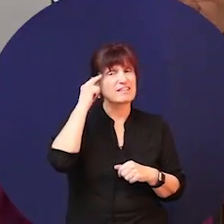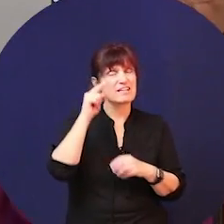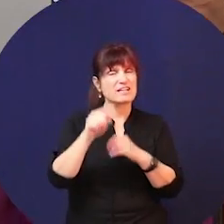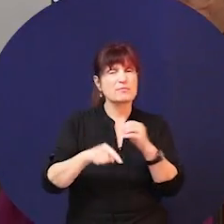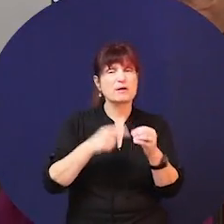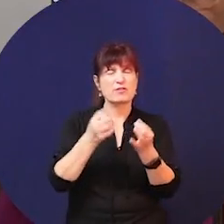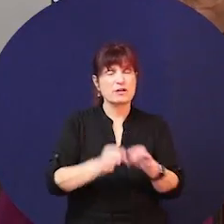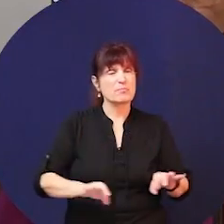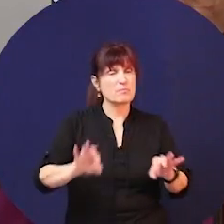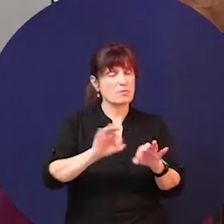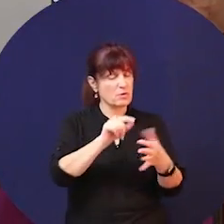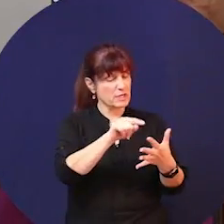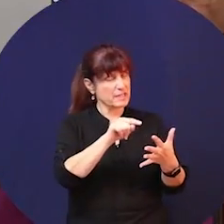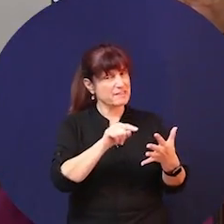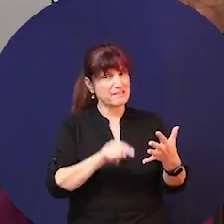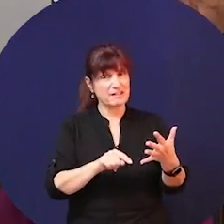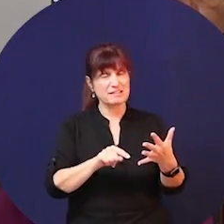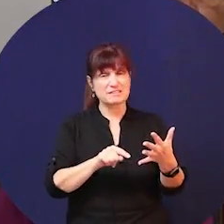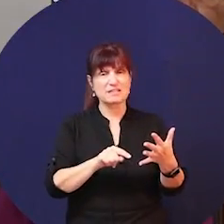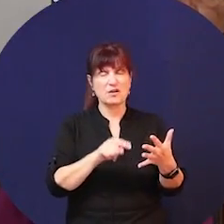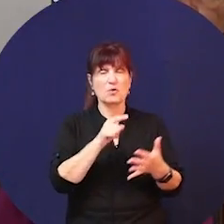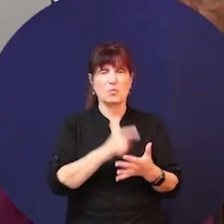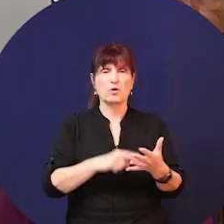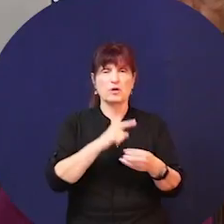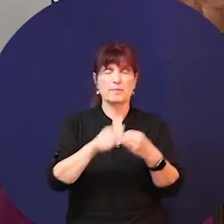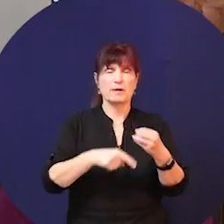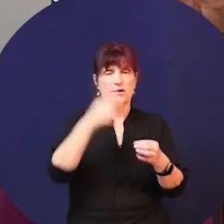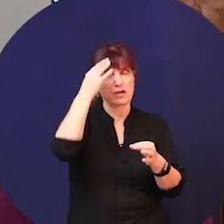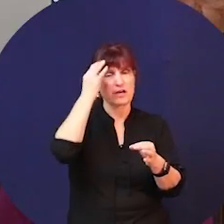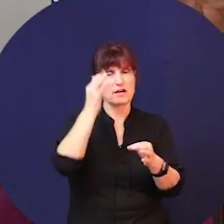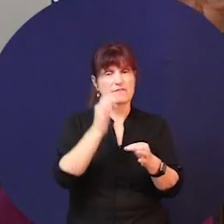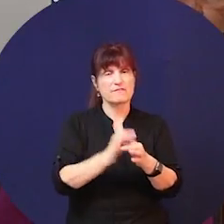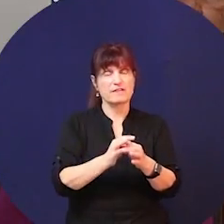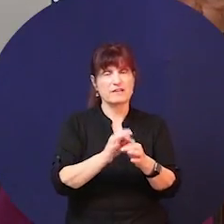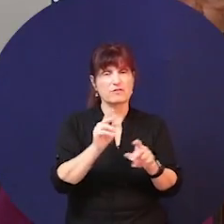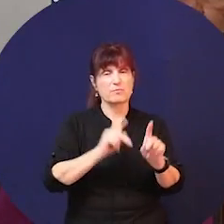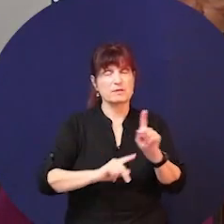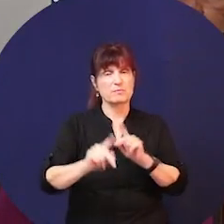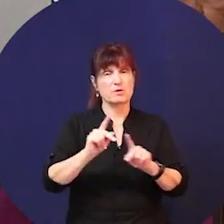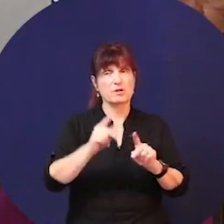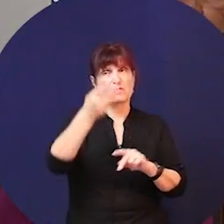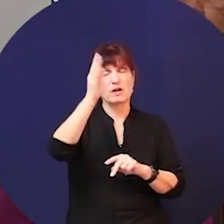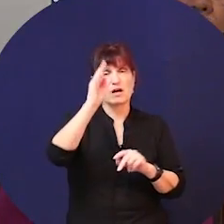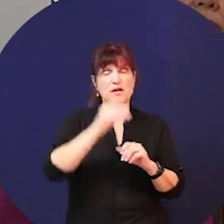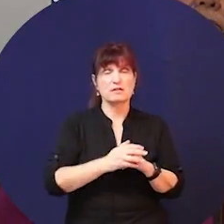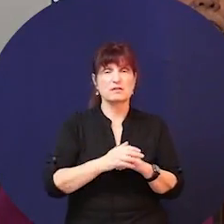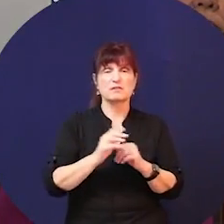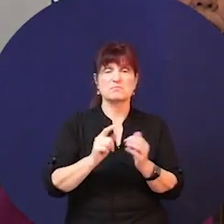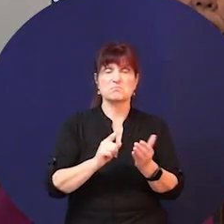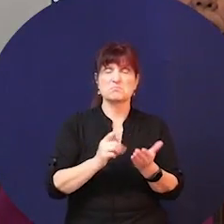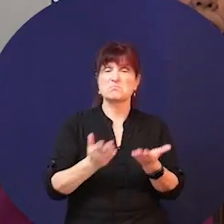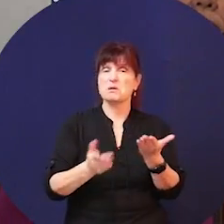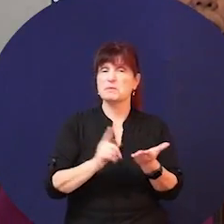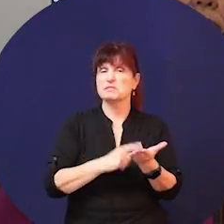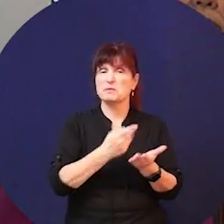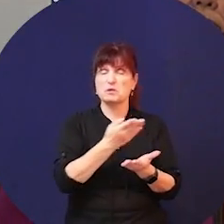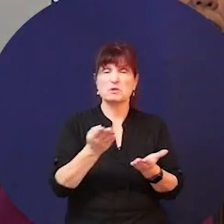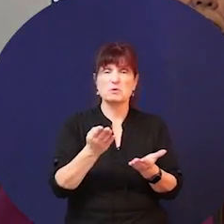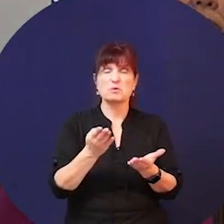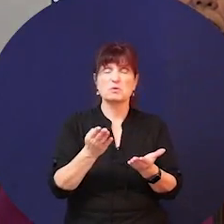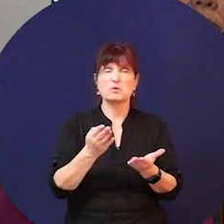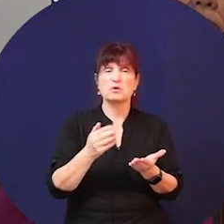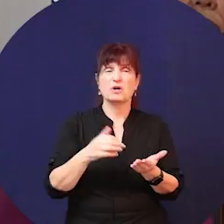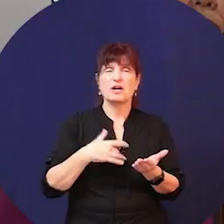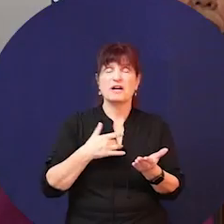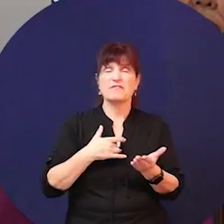important things that it is we're about as a faith people, a people of God. For some of you, you might be feeling the pressure and the